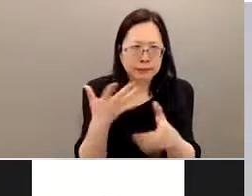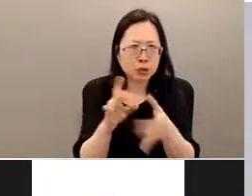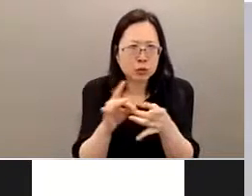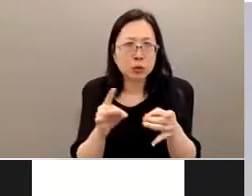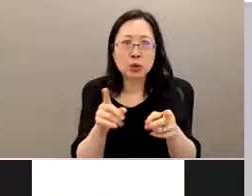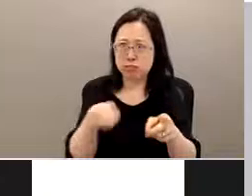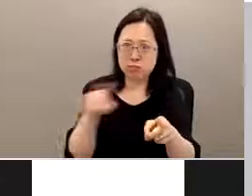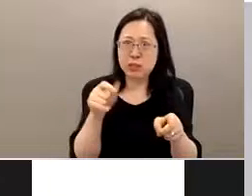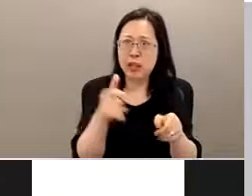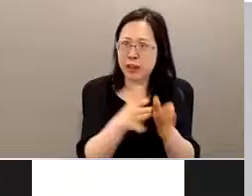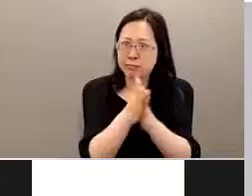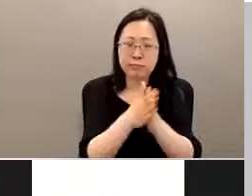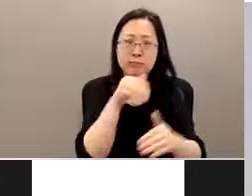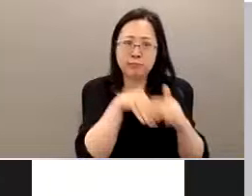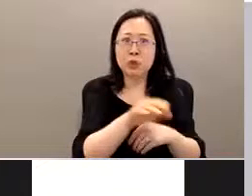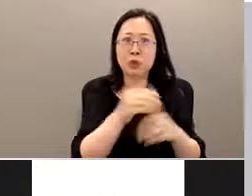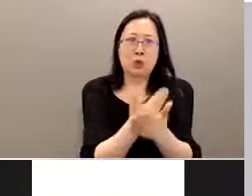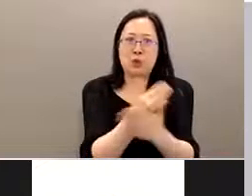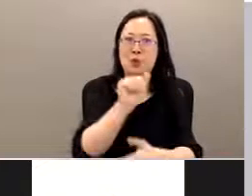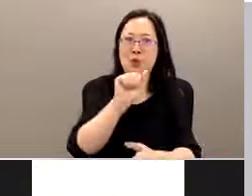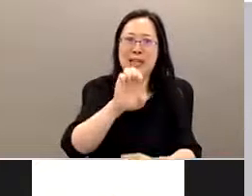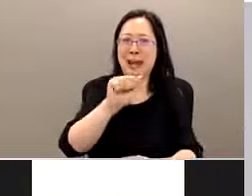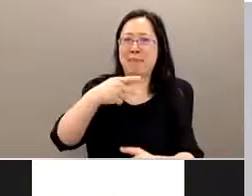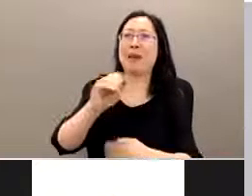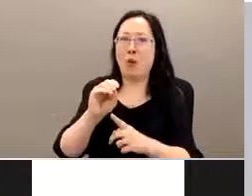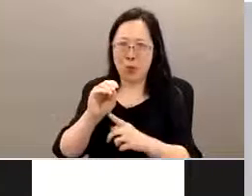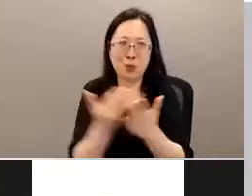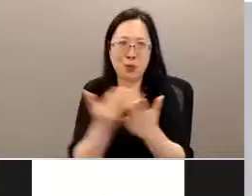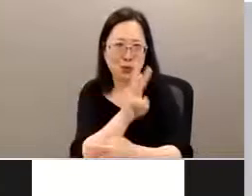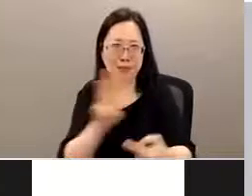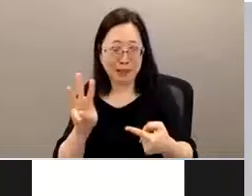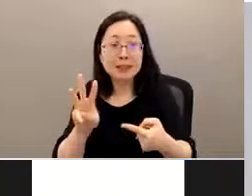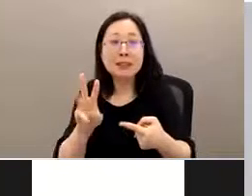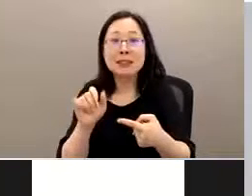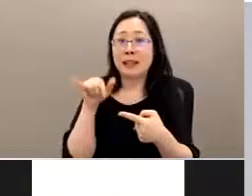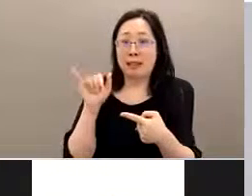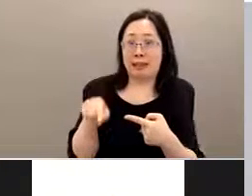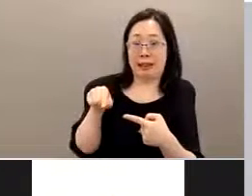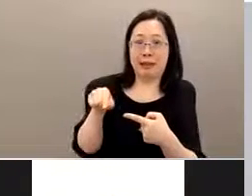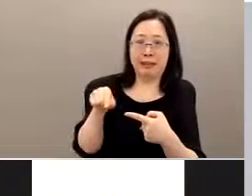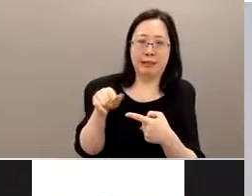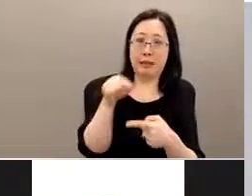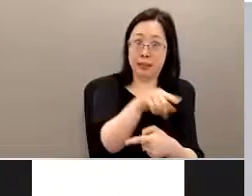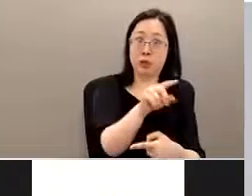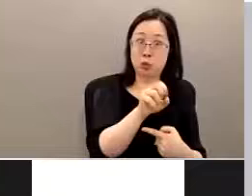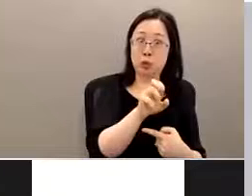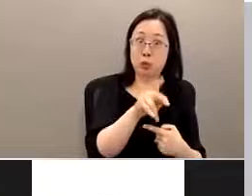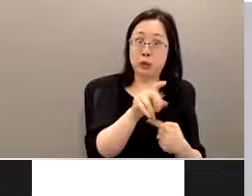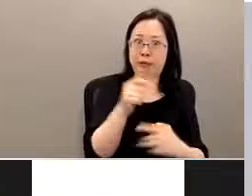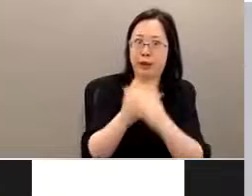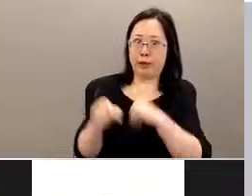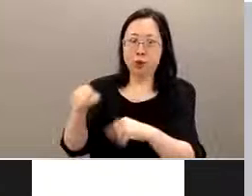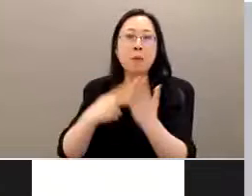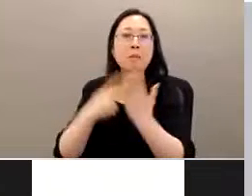It has a new face and new look, where you can find this. This project is under our projects page, and you'll